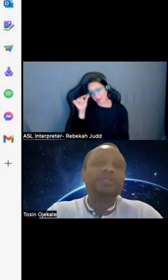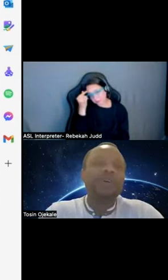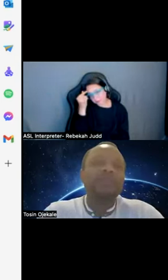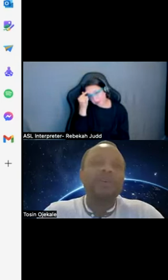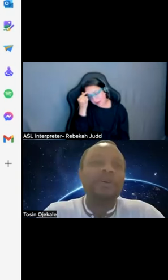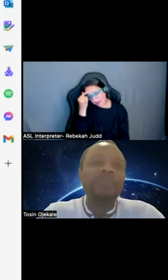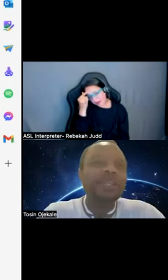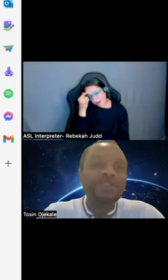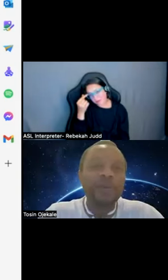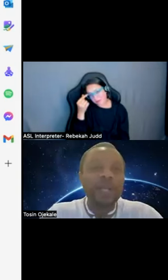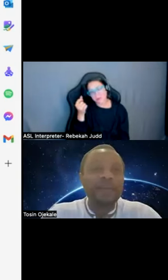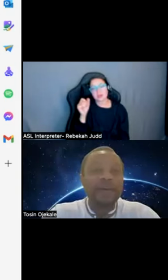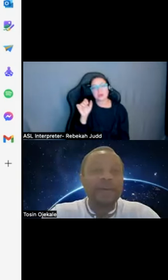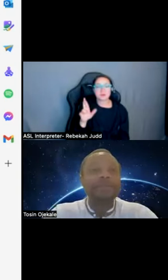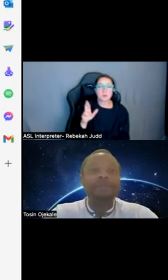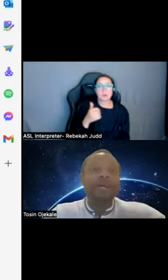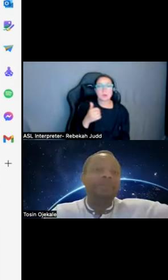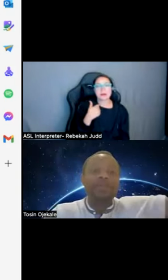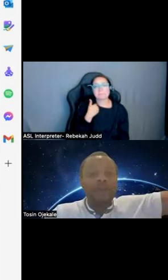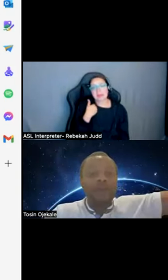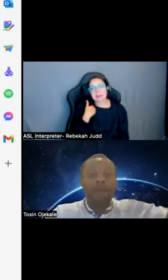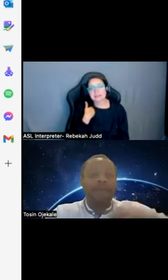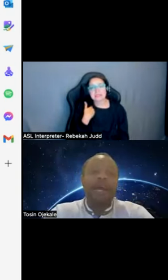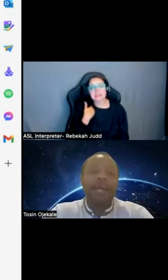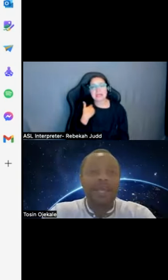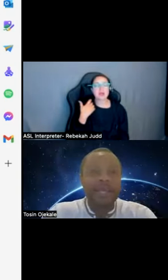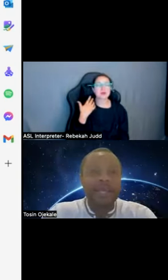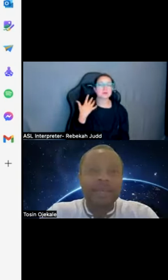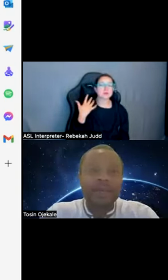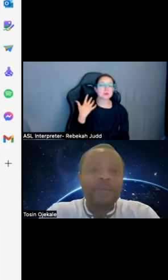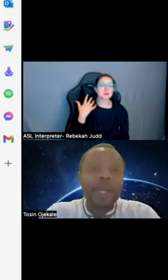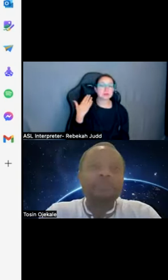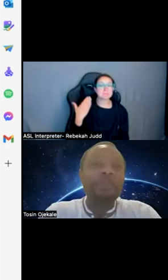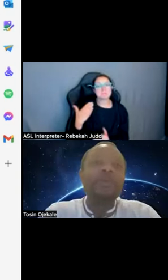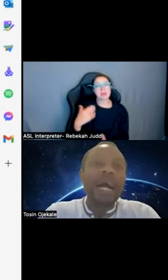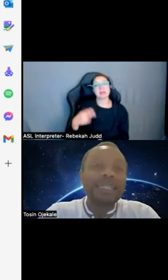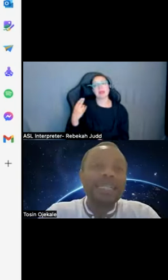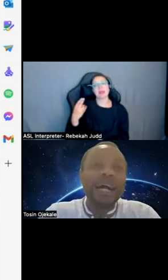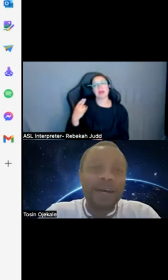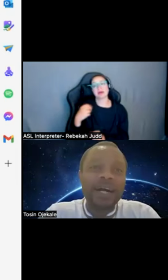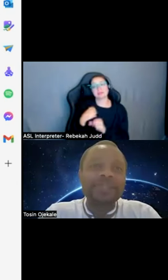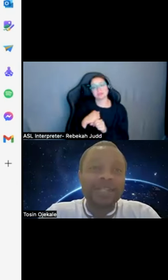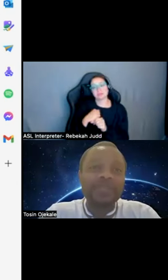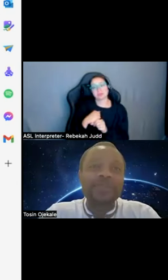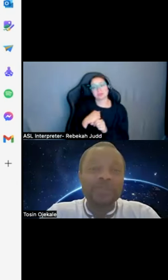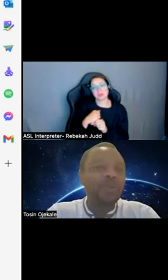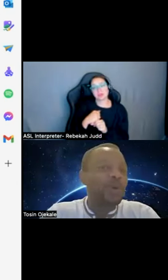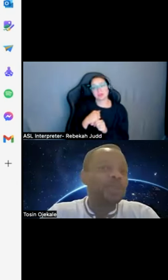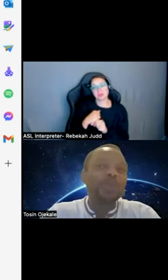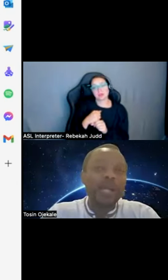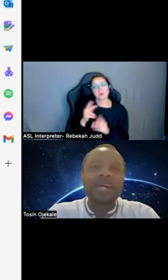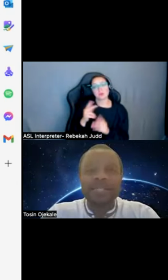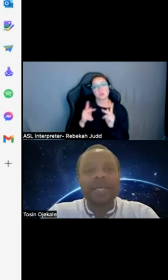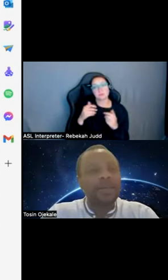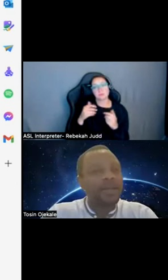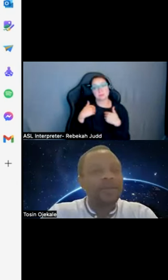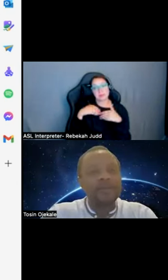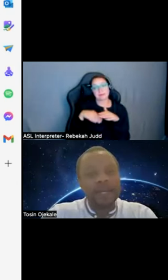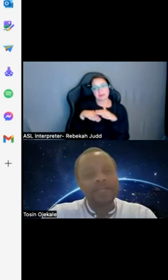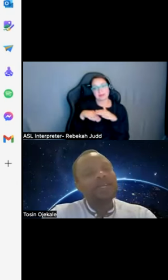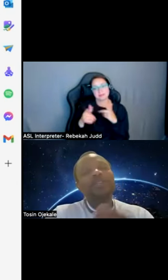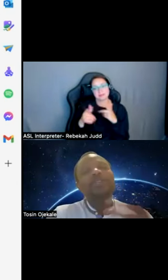even some for military or whatever, it might be somewhere very high where people hardly have access to control access and